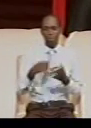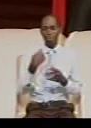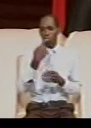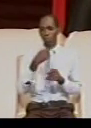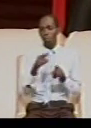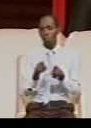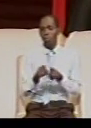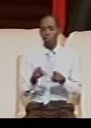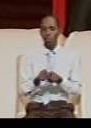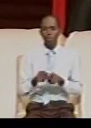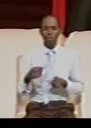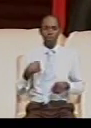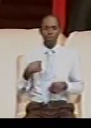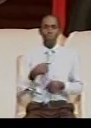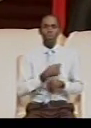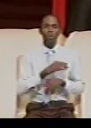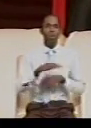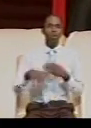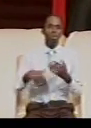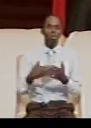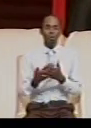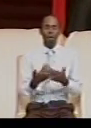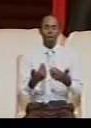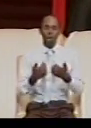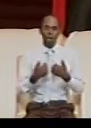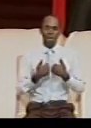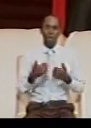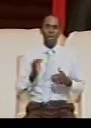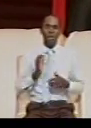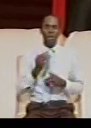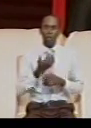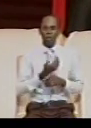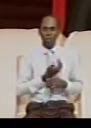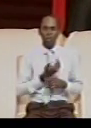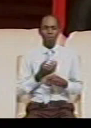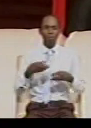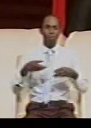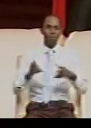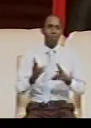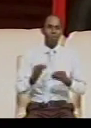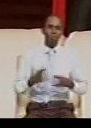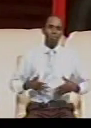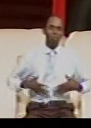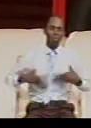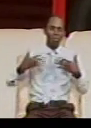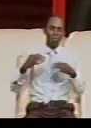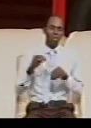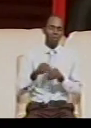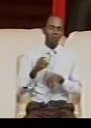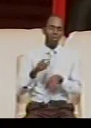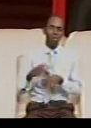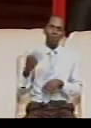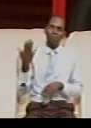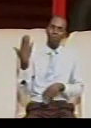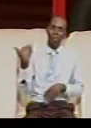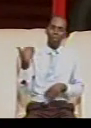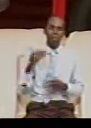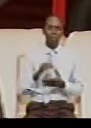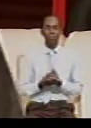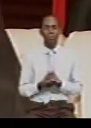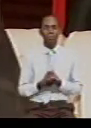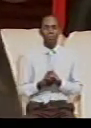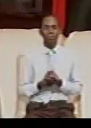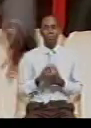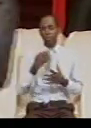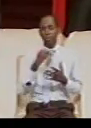we all had our conversation, our manner of life in times past. It